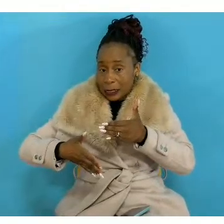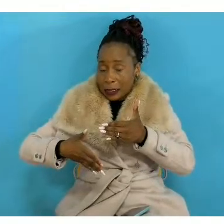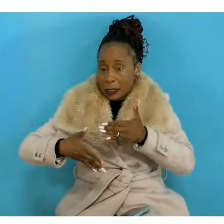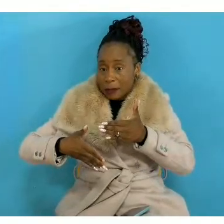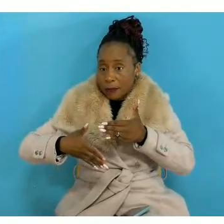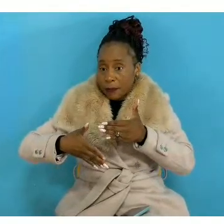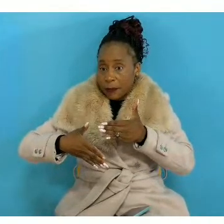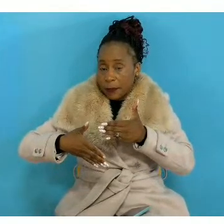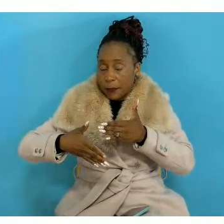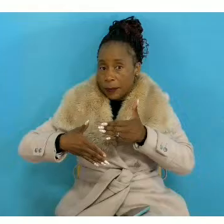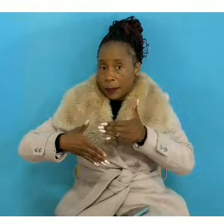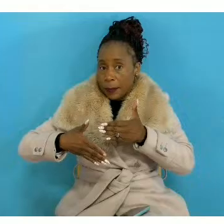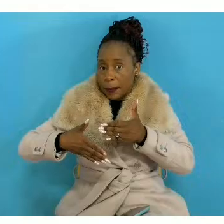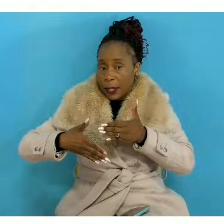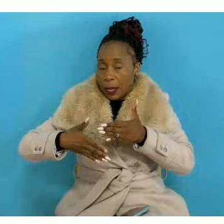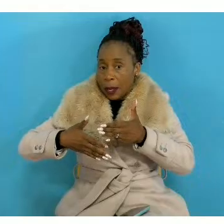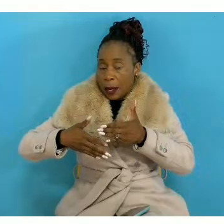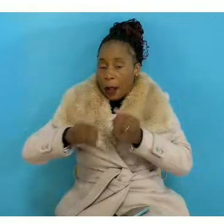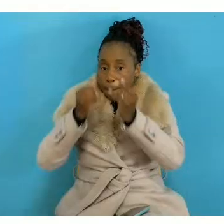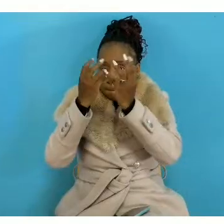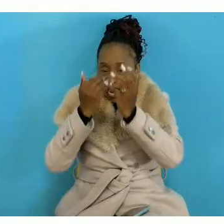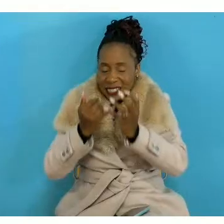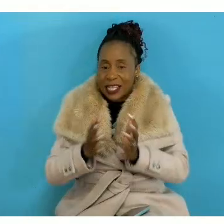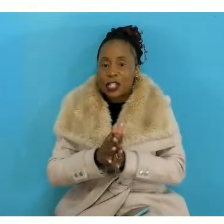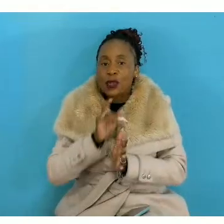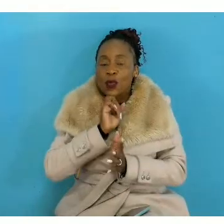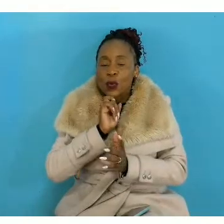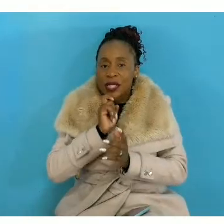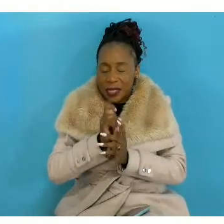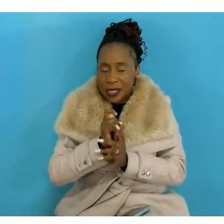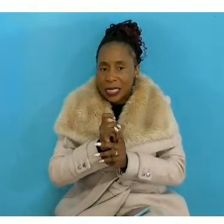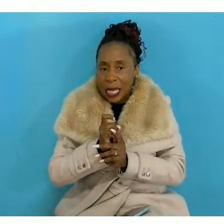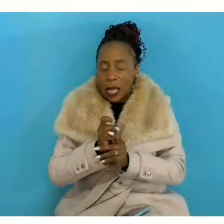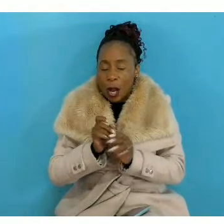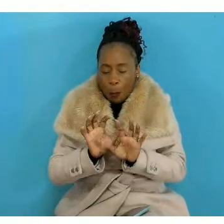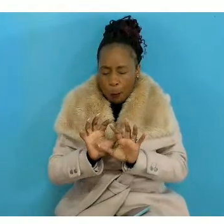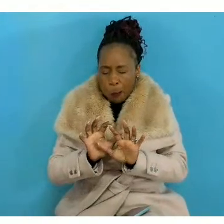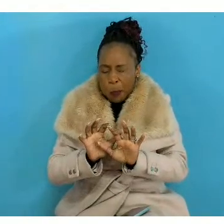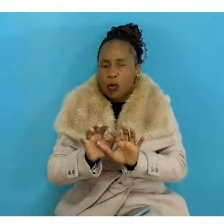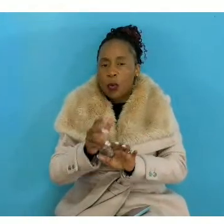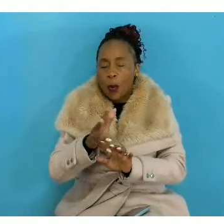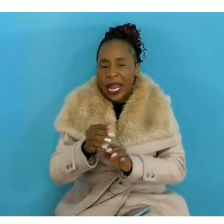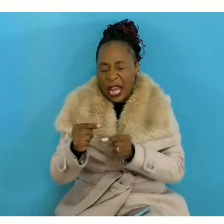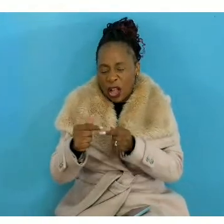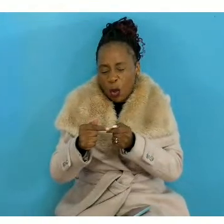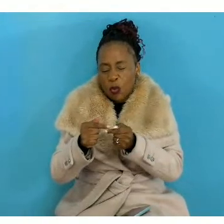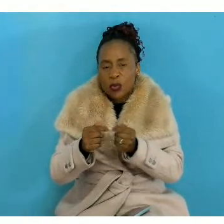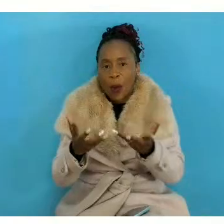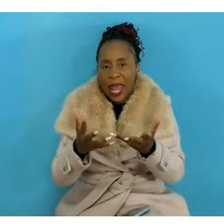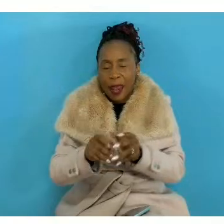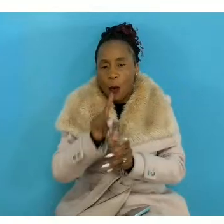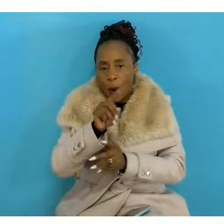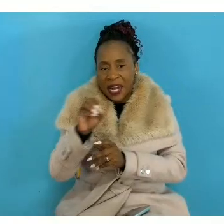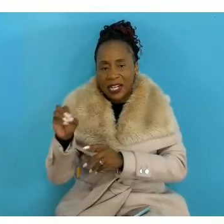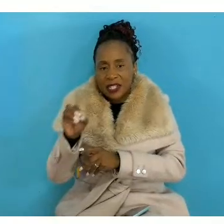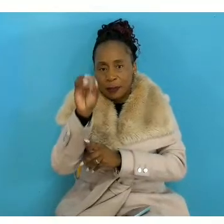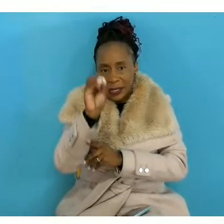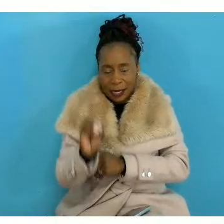pushed the budget spend closer to the 100% for the